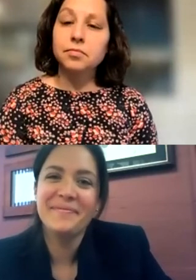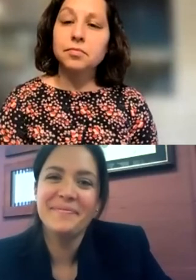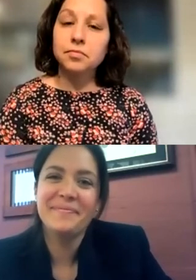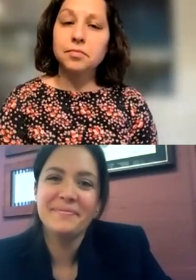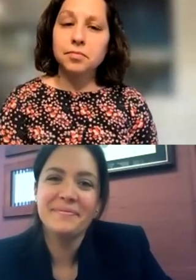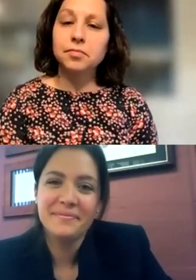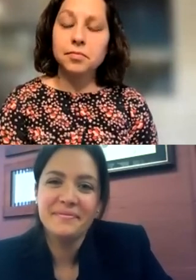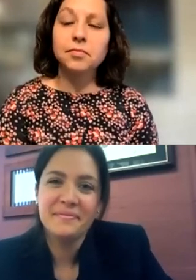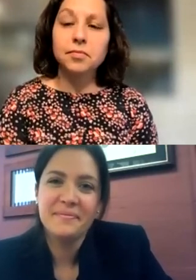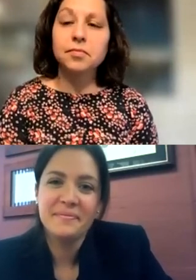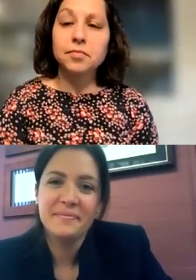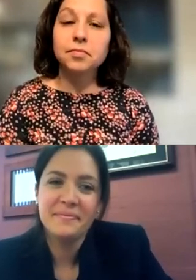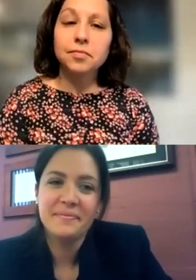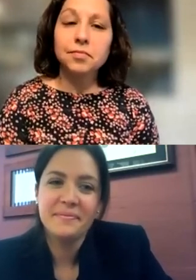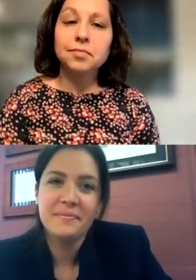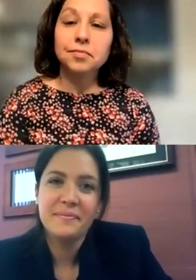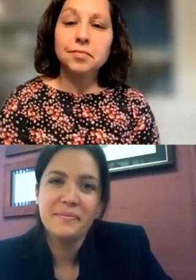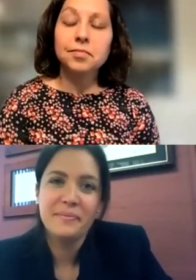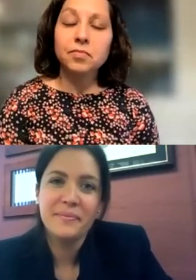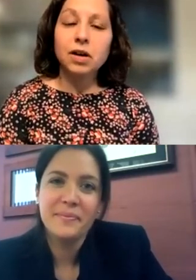but it's interesting.